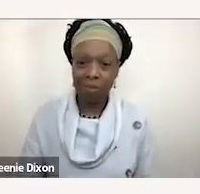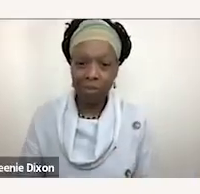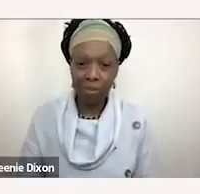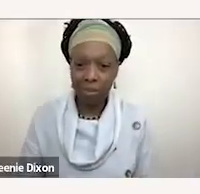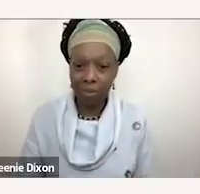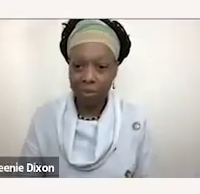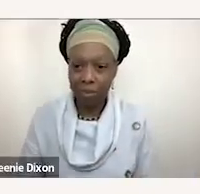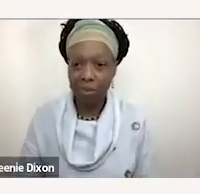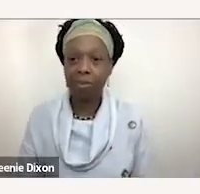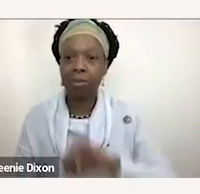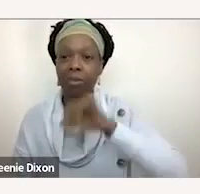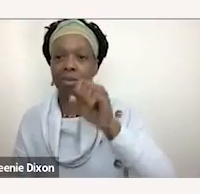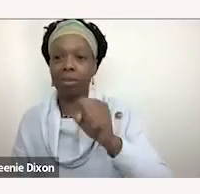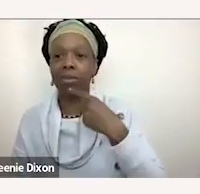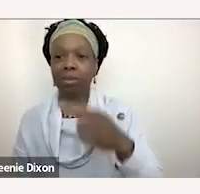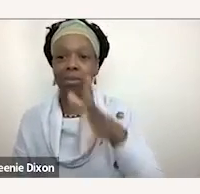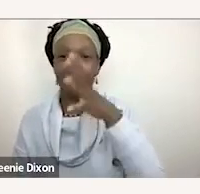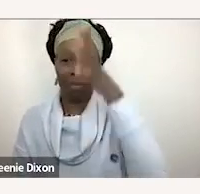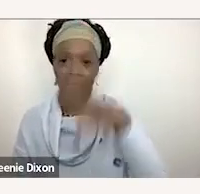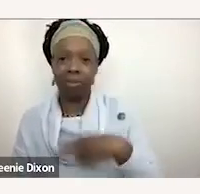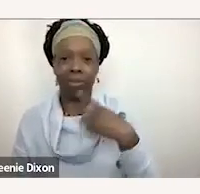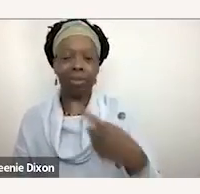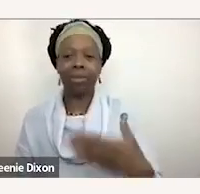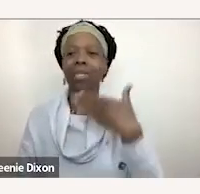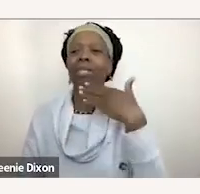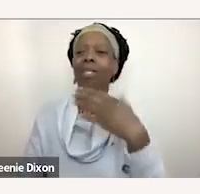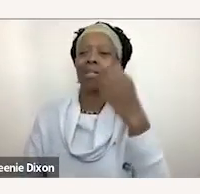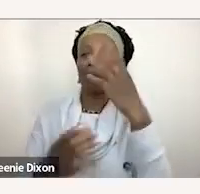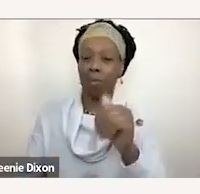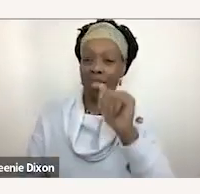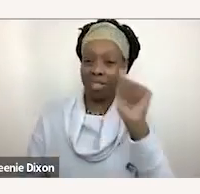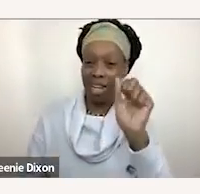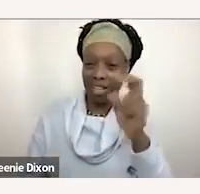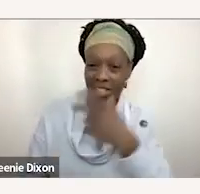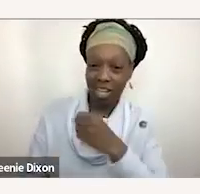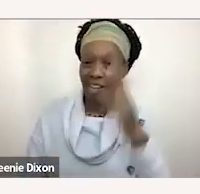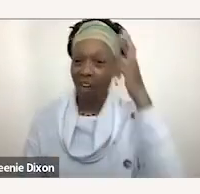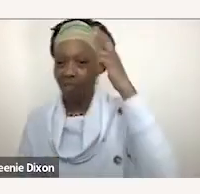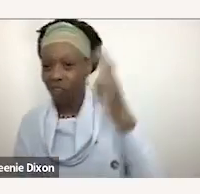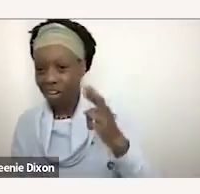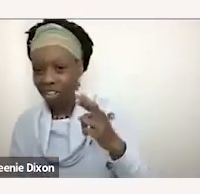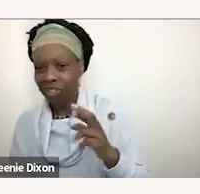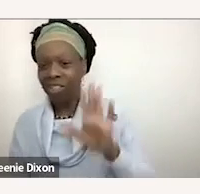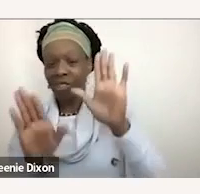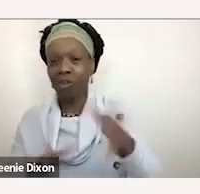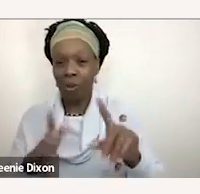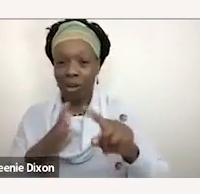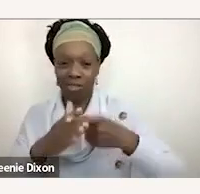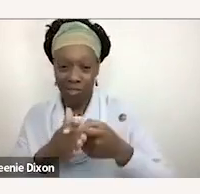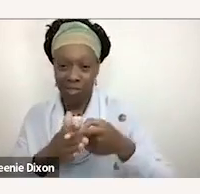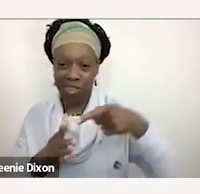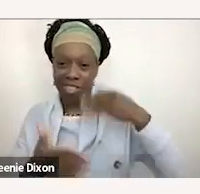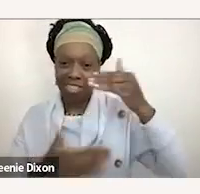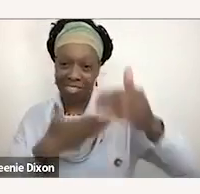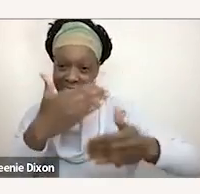Well, thank you so much, Ashley and Rachel, for that presentation. What a great way to kick off the